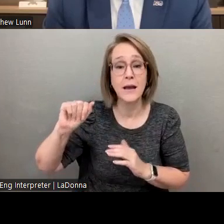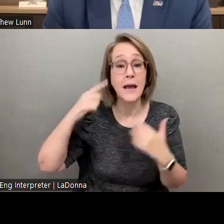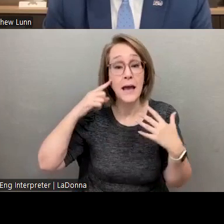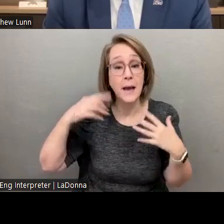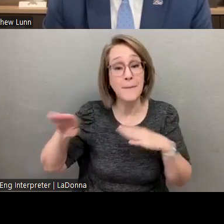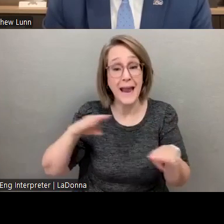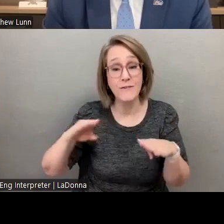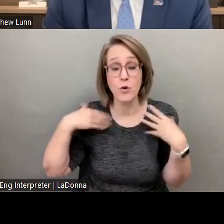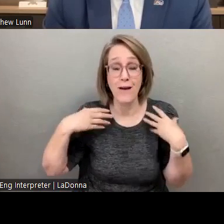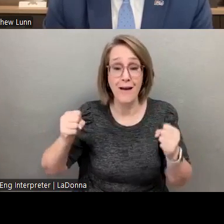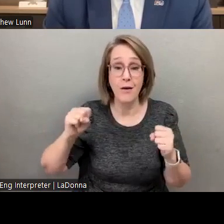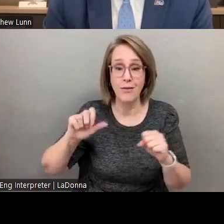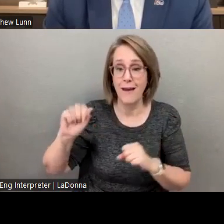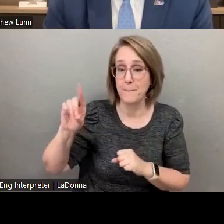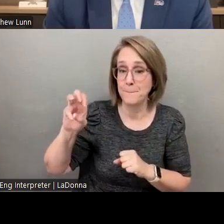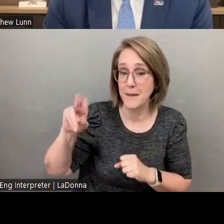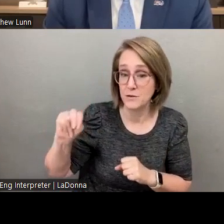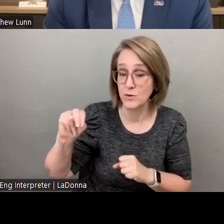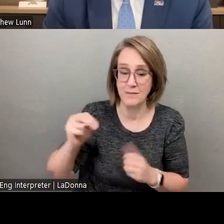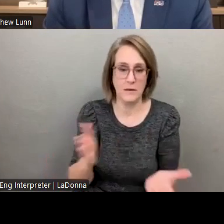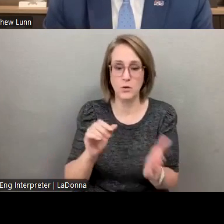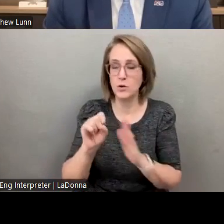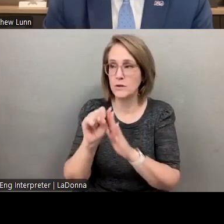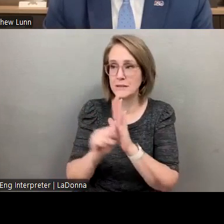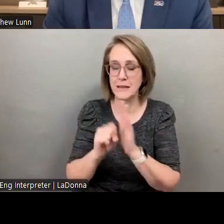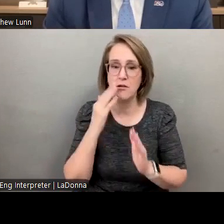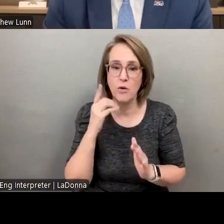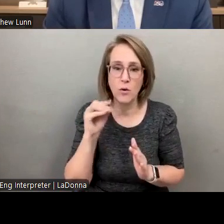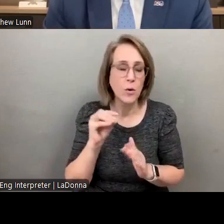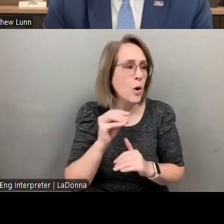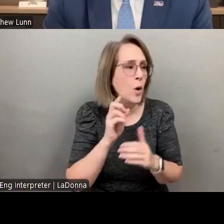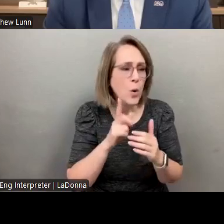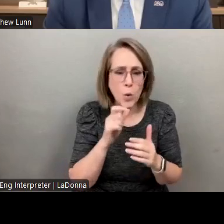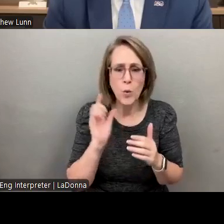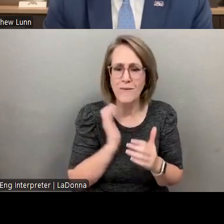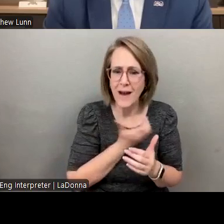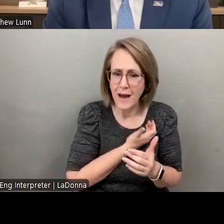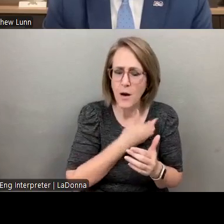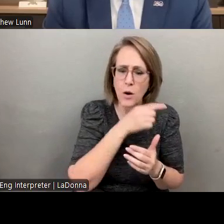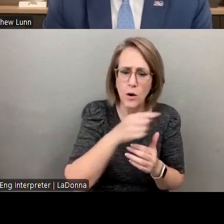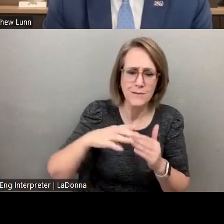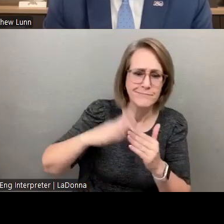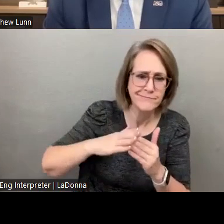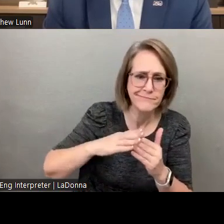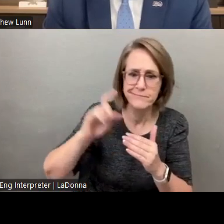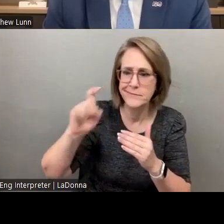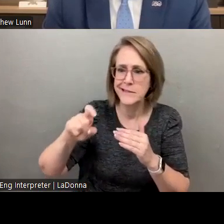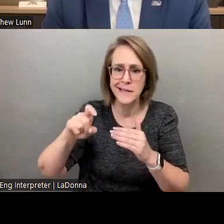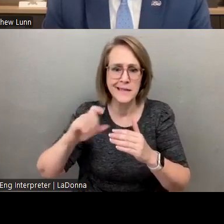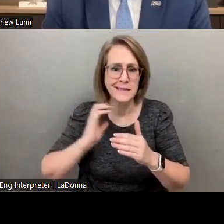in Colorado, to best identify the training needs and SOPs necessary for transfers from our PSAPs to the 988